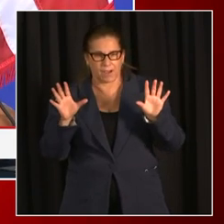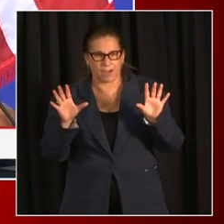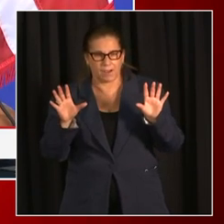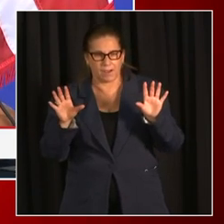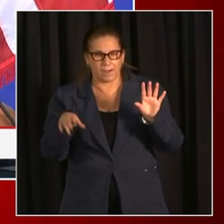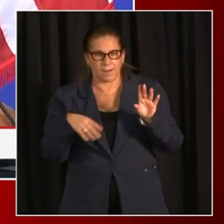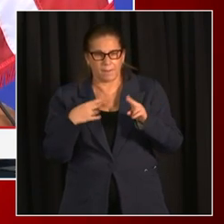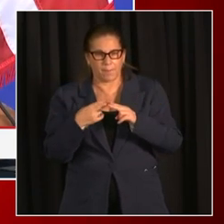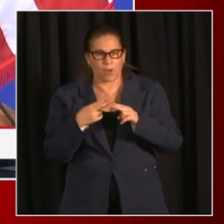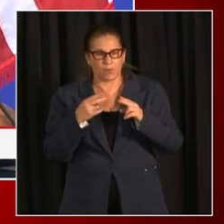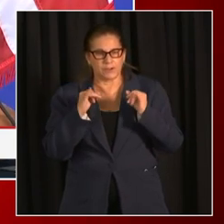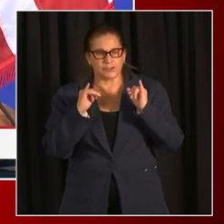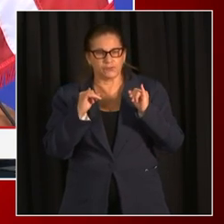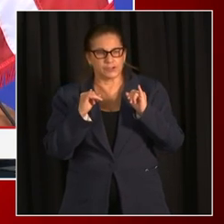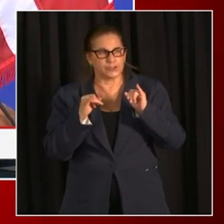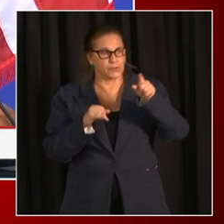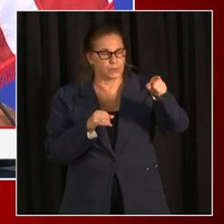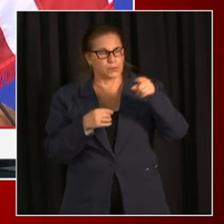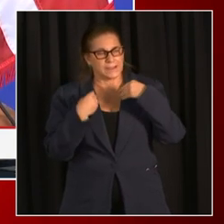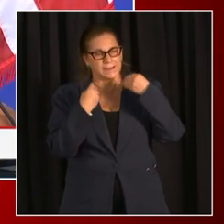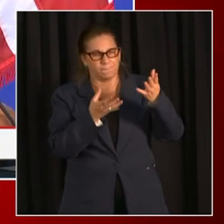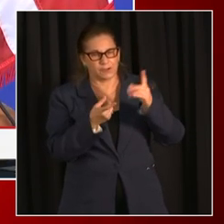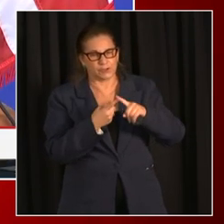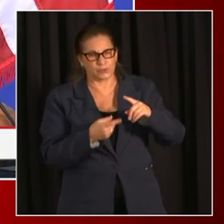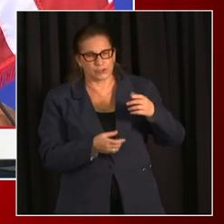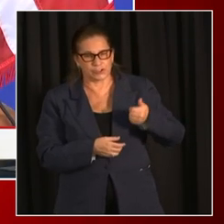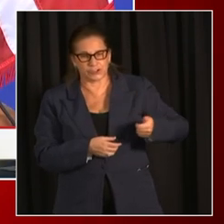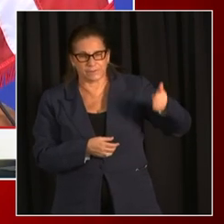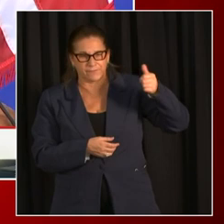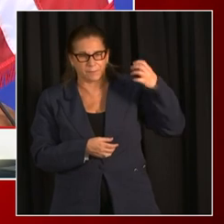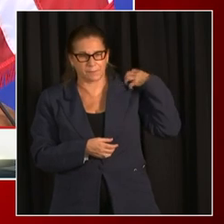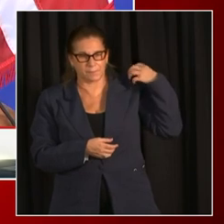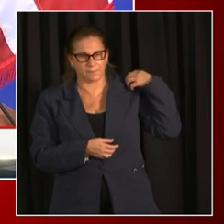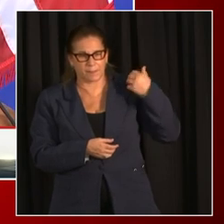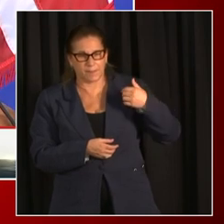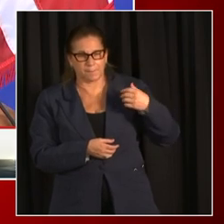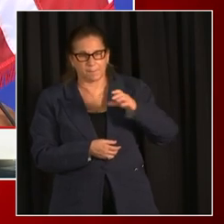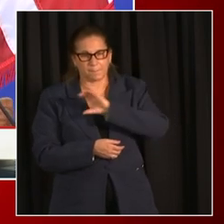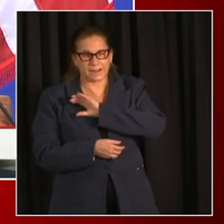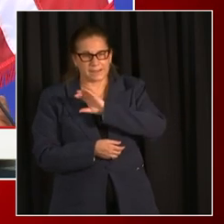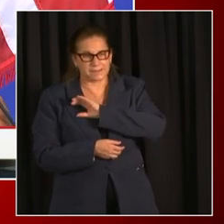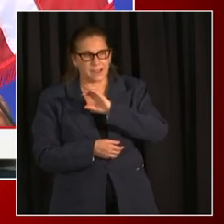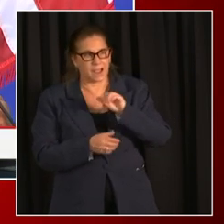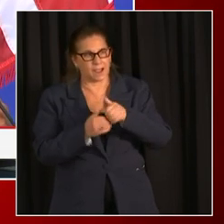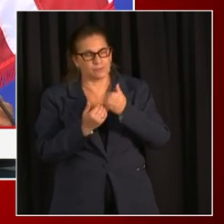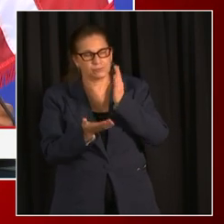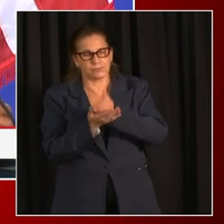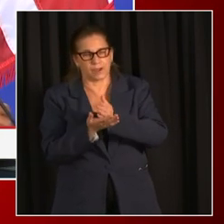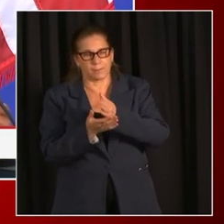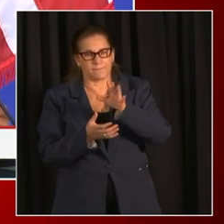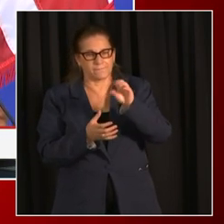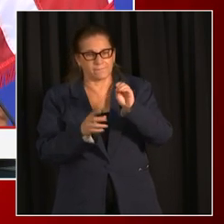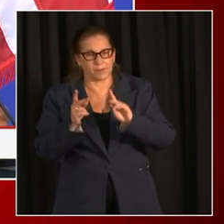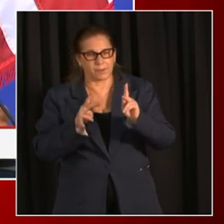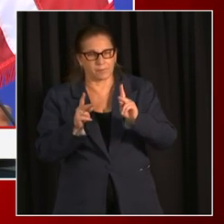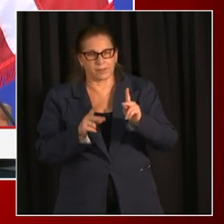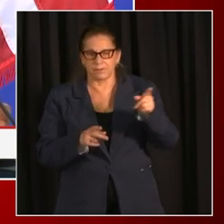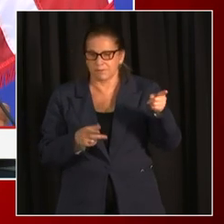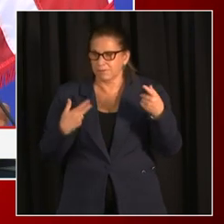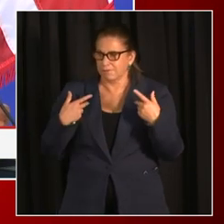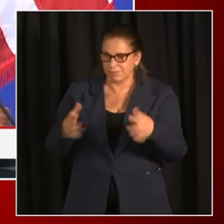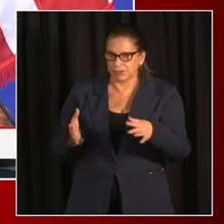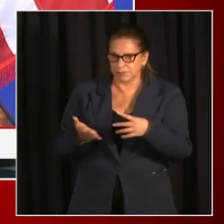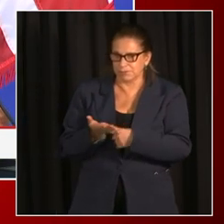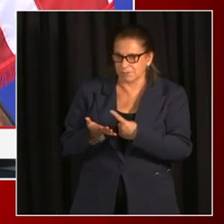gave instruction to the chief that these events of more than 50 should be broken up? In our discussions after DuBois